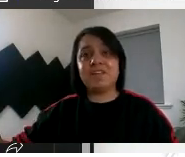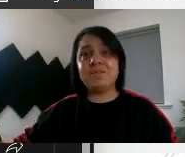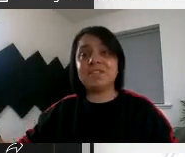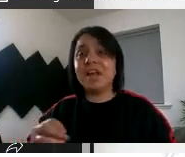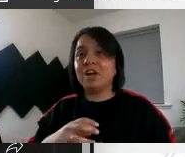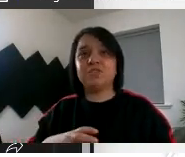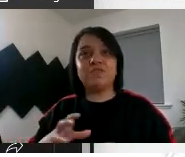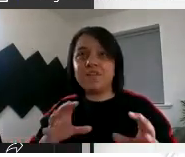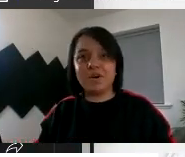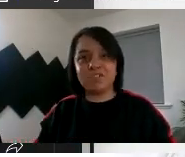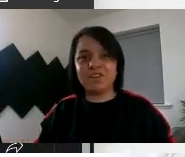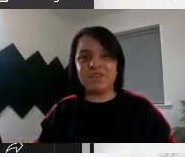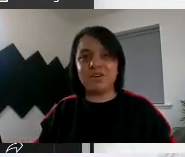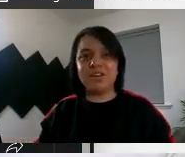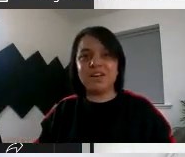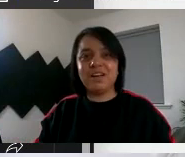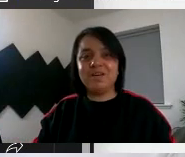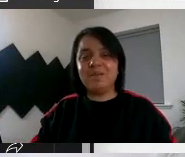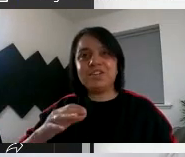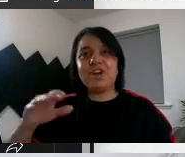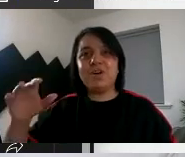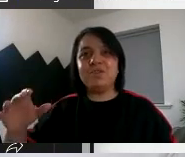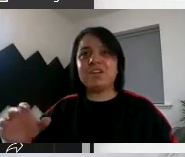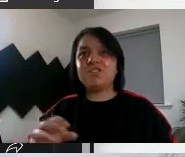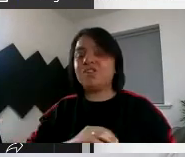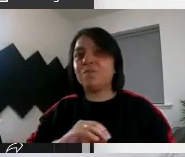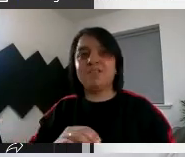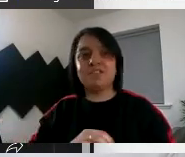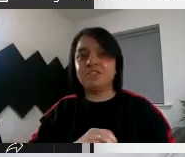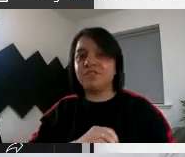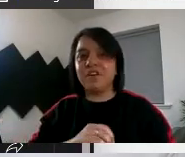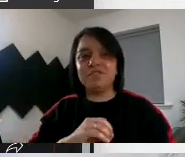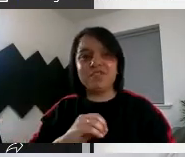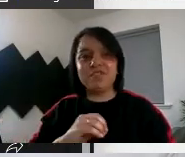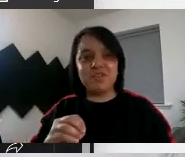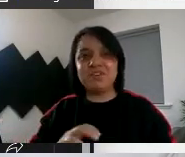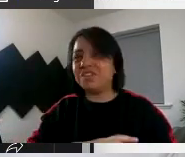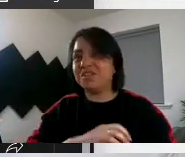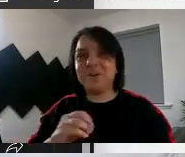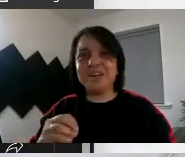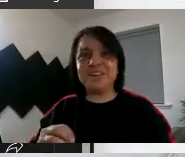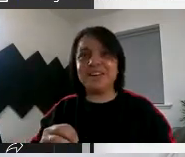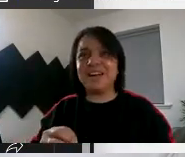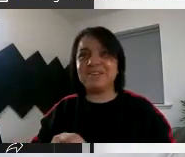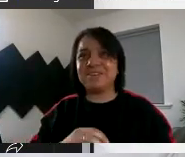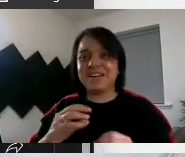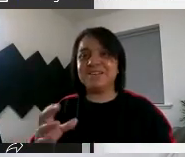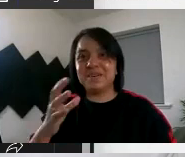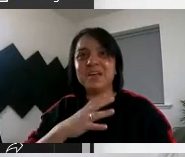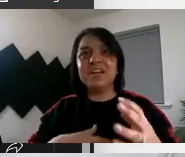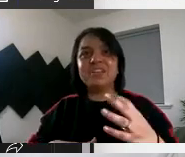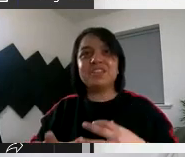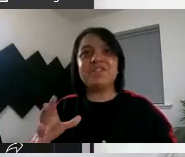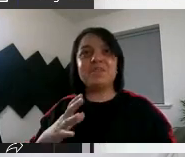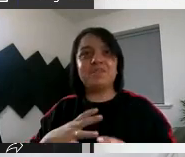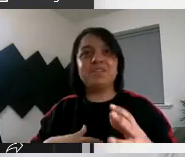became famous. And she was a very posh little girl, but when she got older, she rebelled and she's very rude. She swears a lot now. She shouts. So